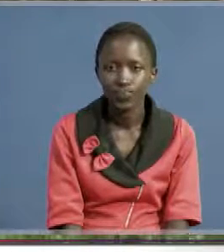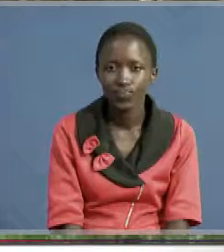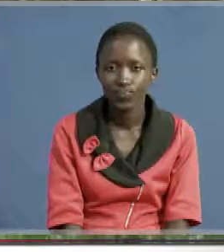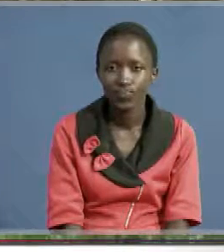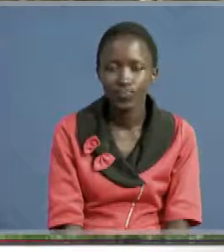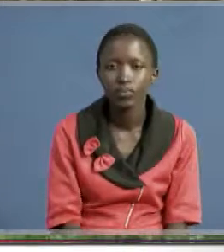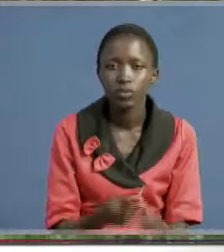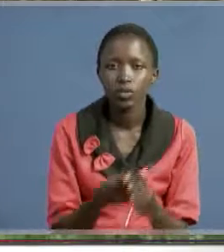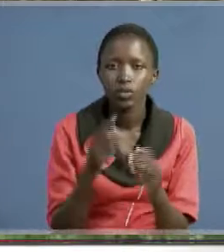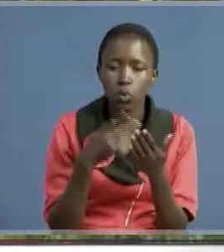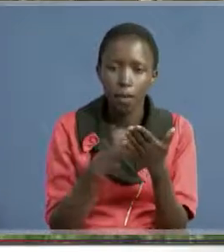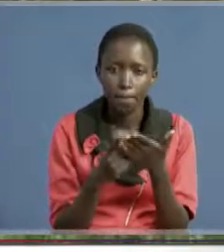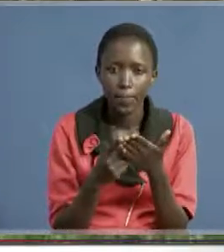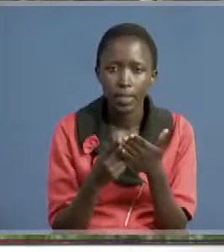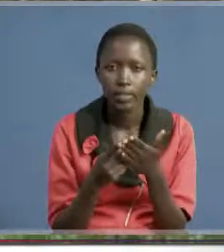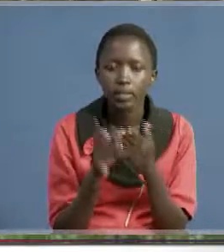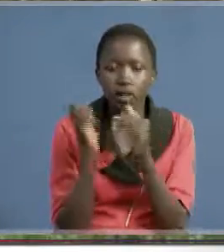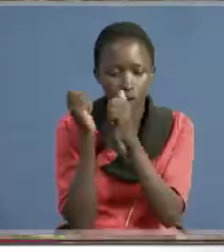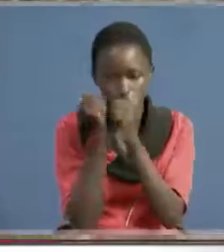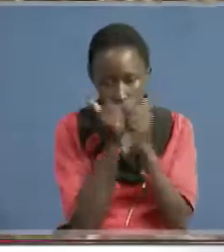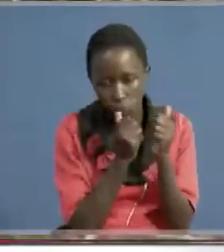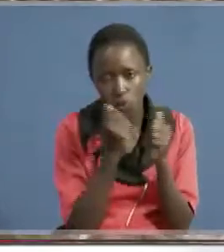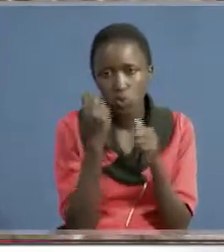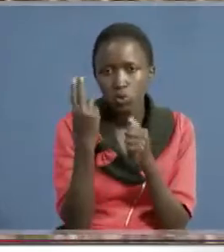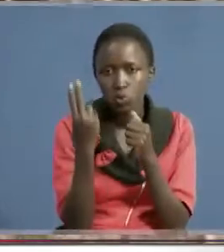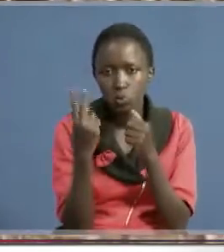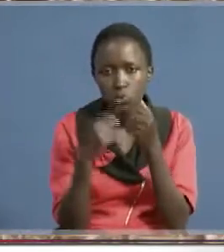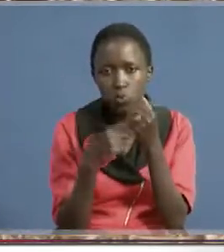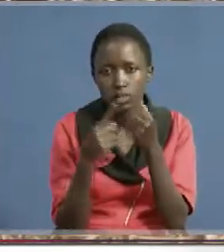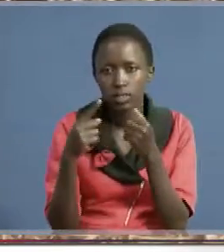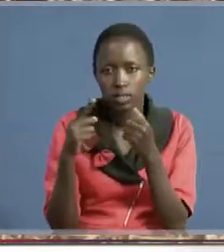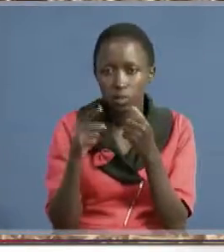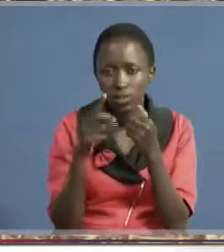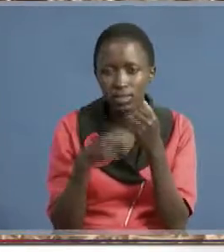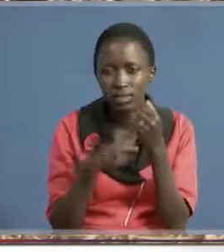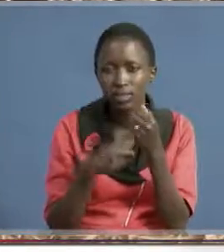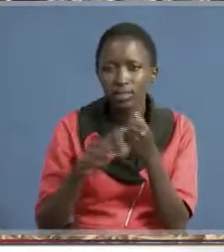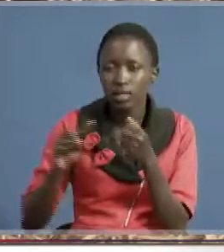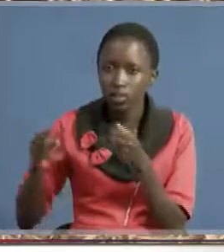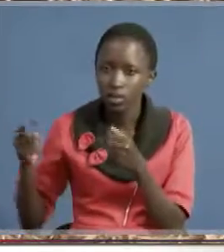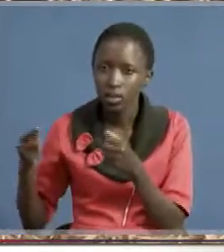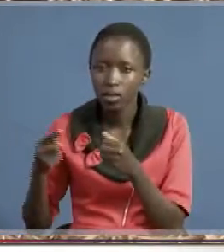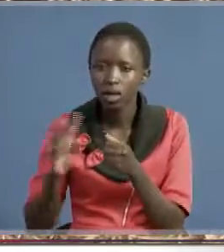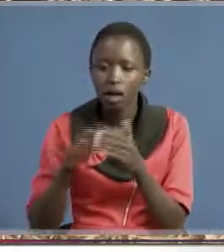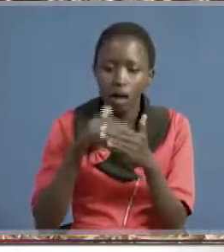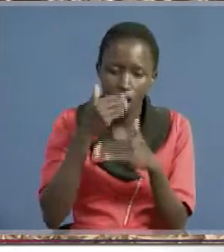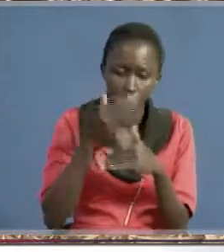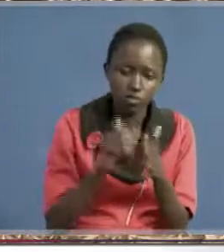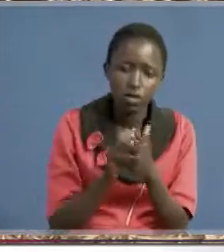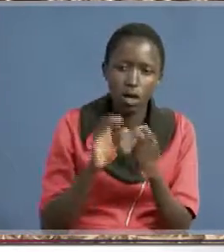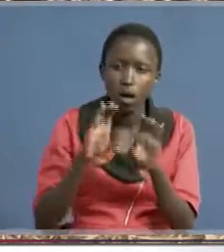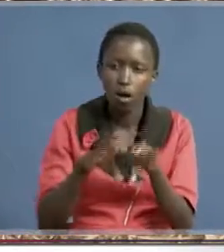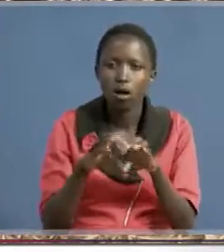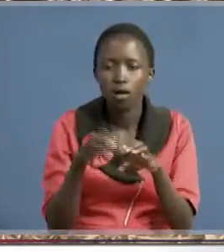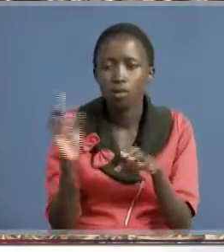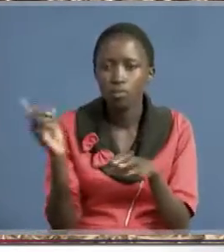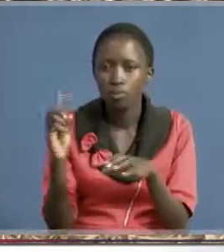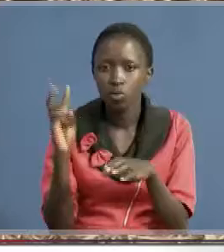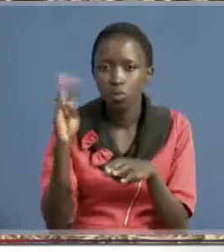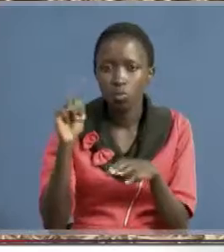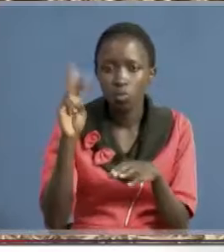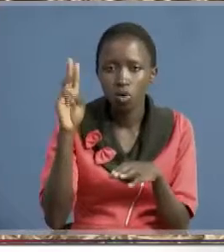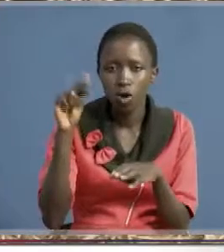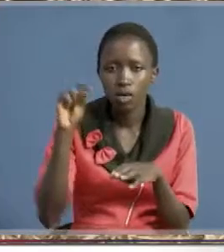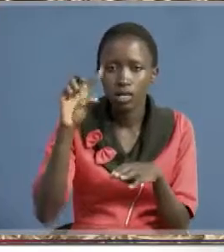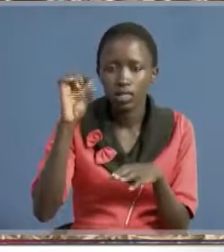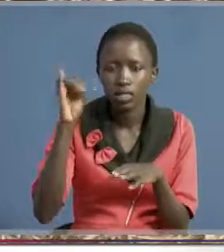The framework to pay sugarcane farmers their 2.6 billion arrears will be a thorough one after Agriculture Cabinet Secretary Mwangi